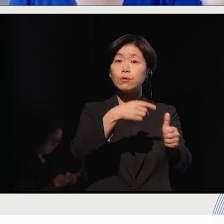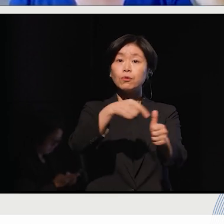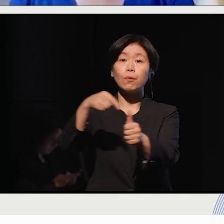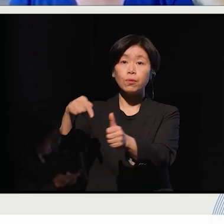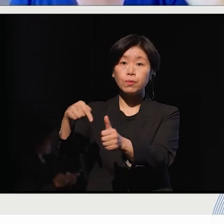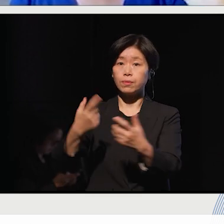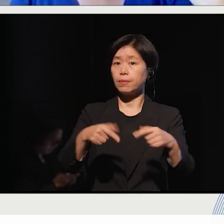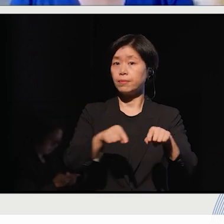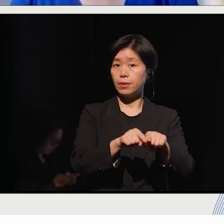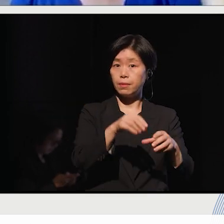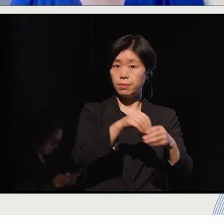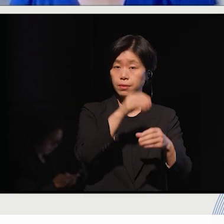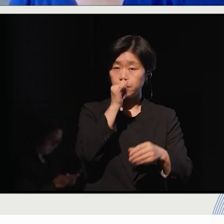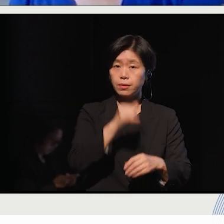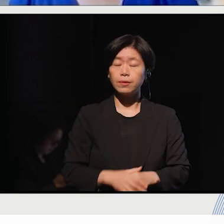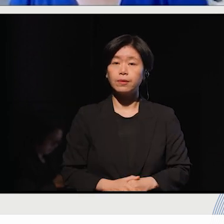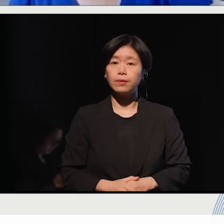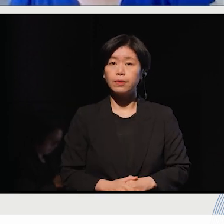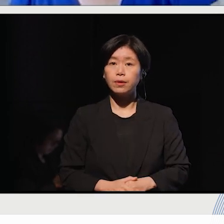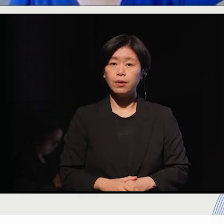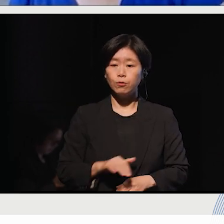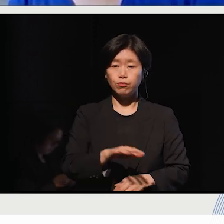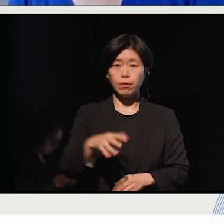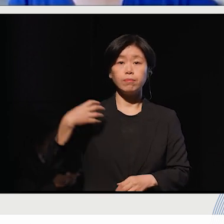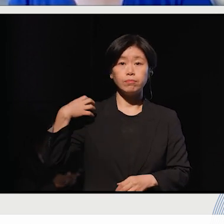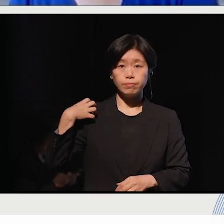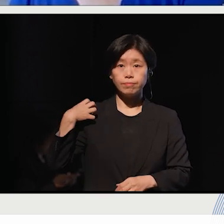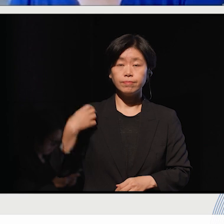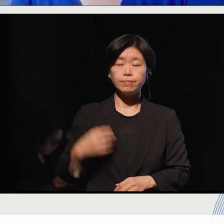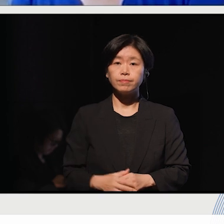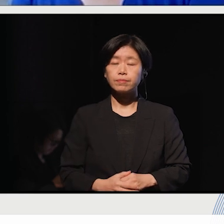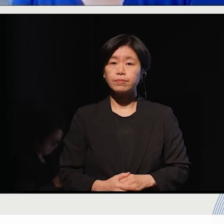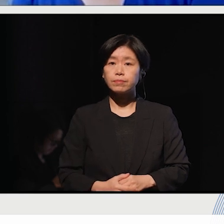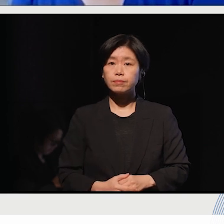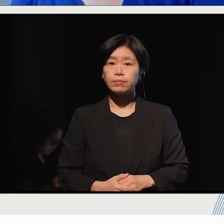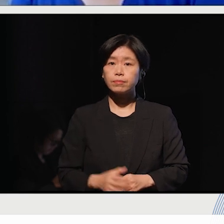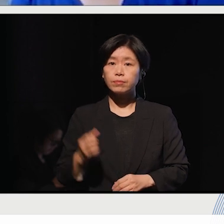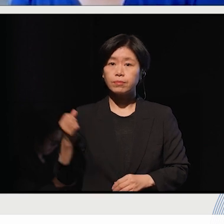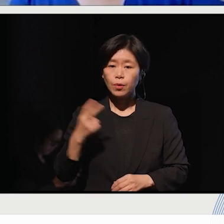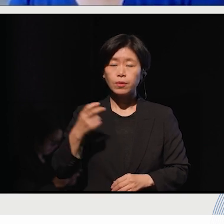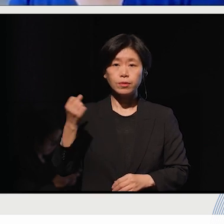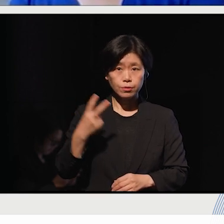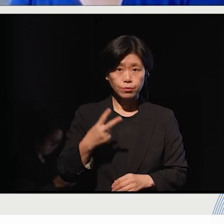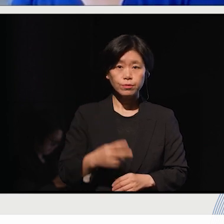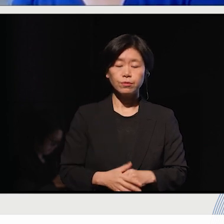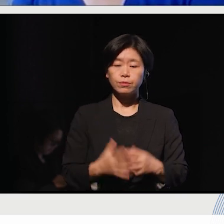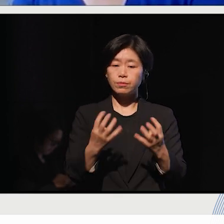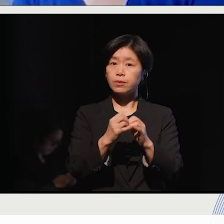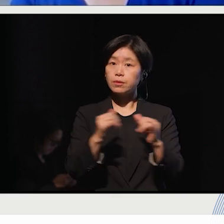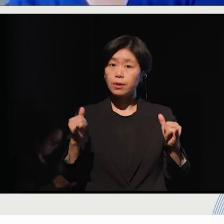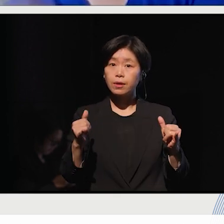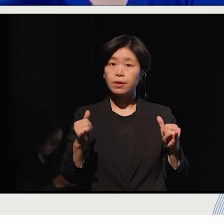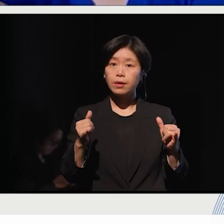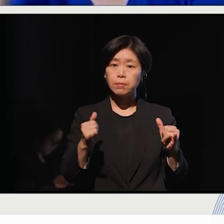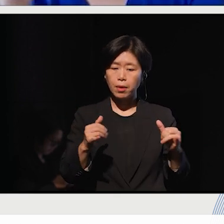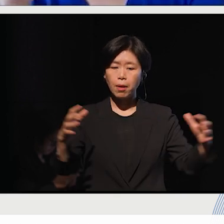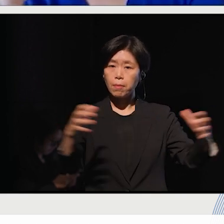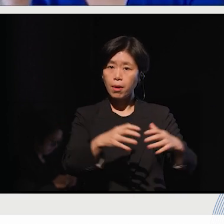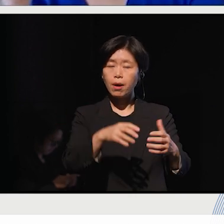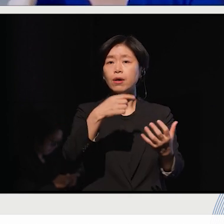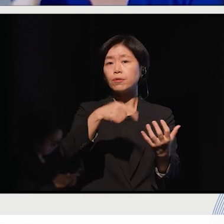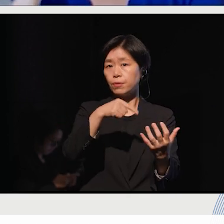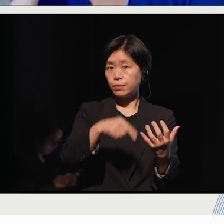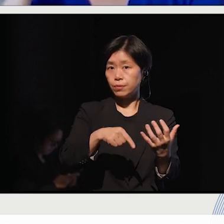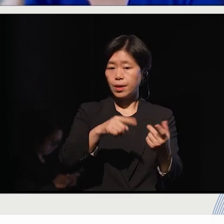That's something we do, and I'm going to note that we do that and how often we do it and how many people we reach. In my